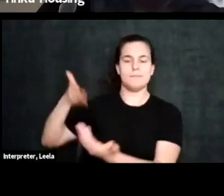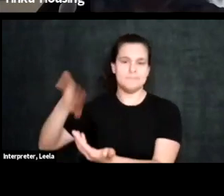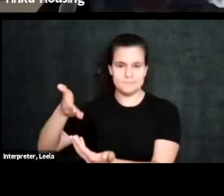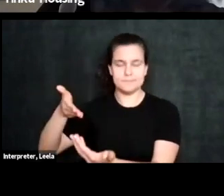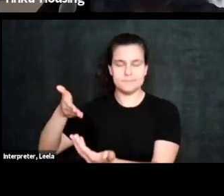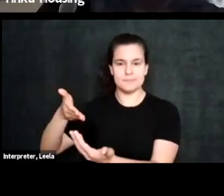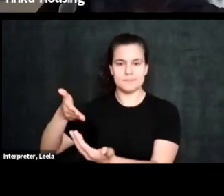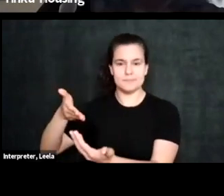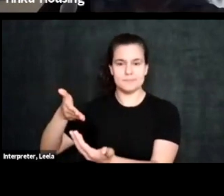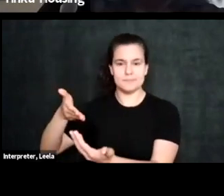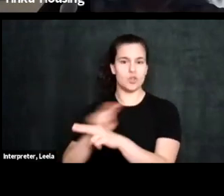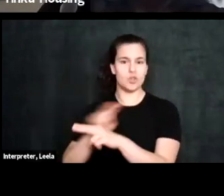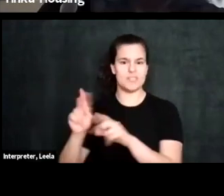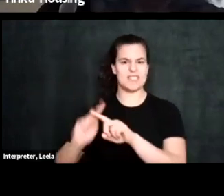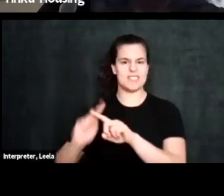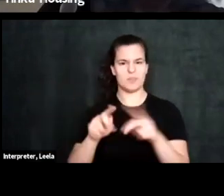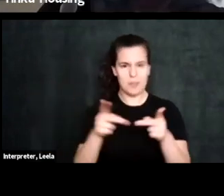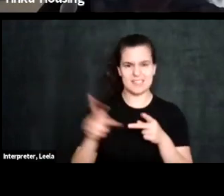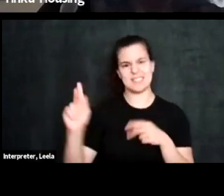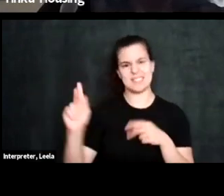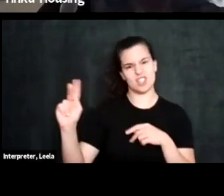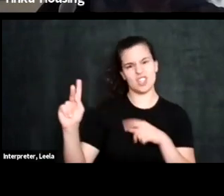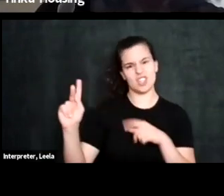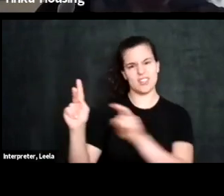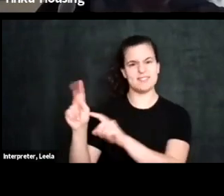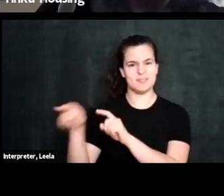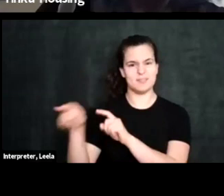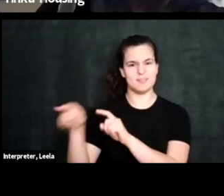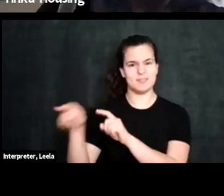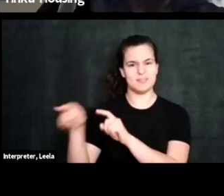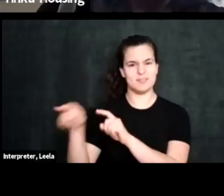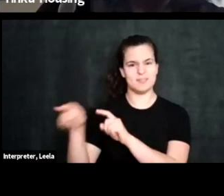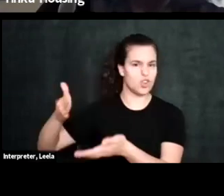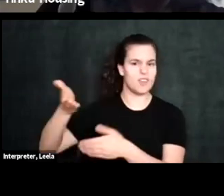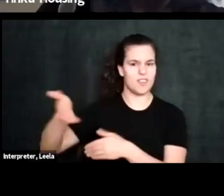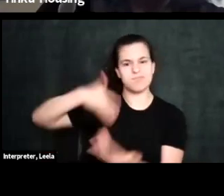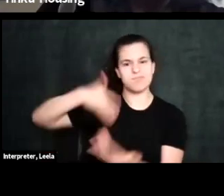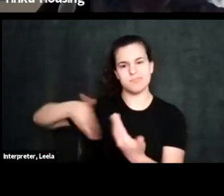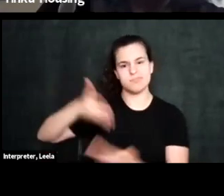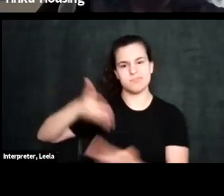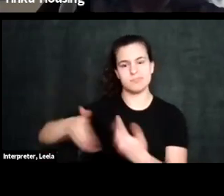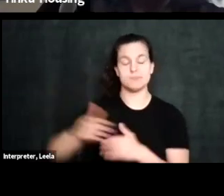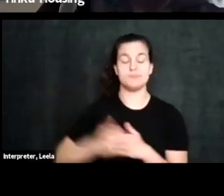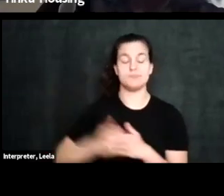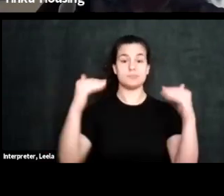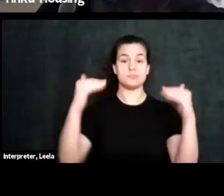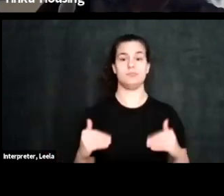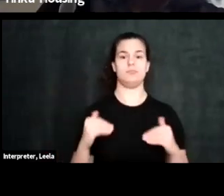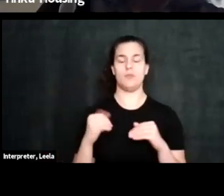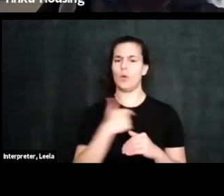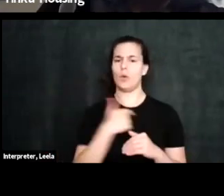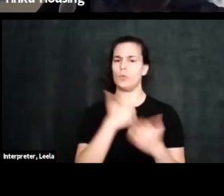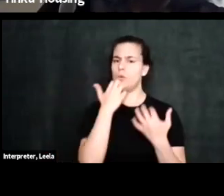that using our different spaces, i.e. the kitchen. Another important thing is always going to be safety and